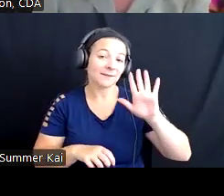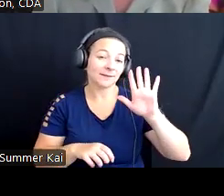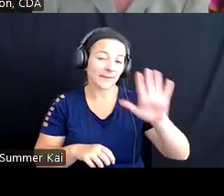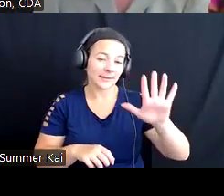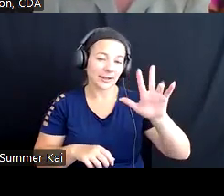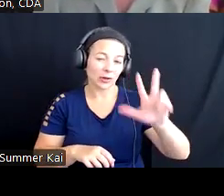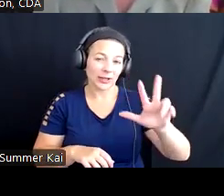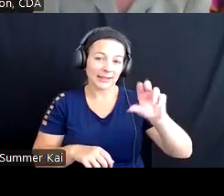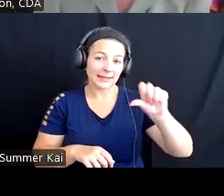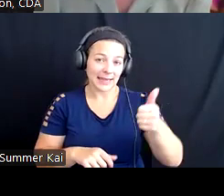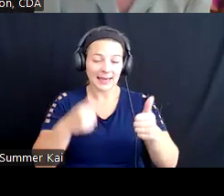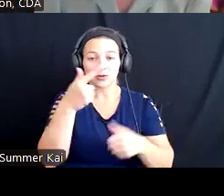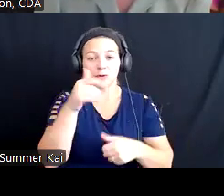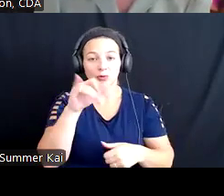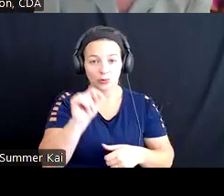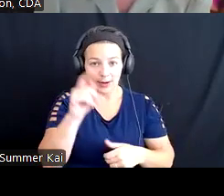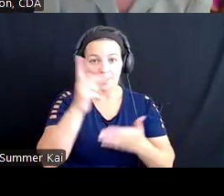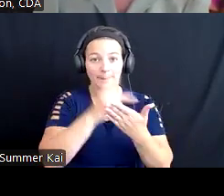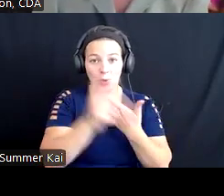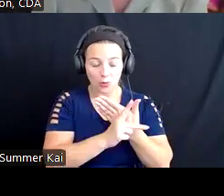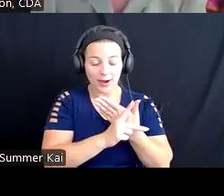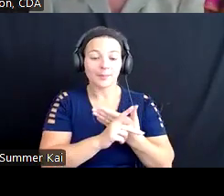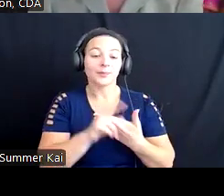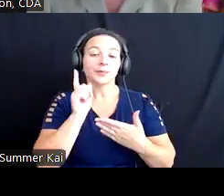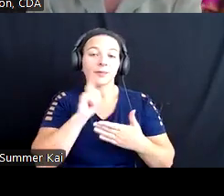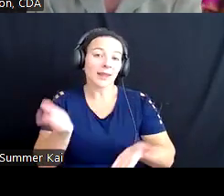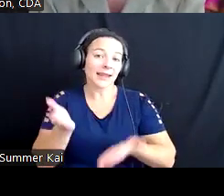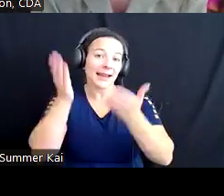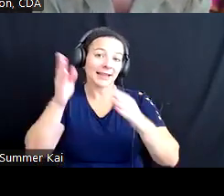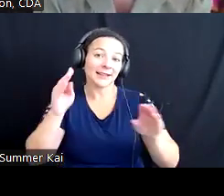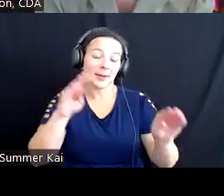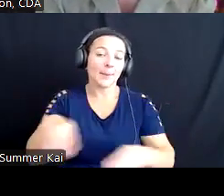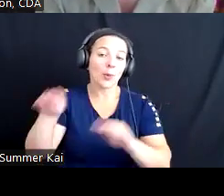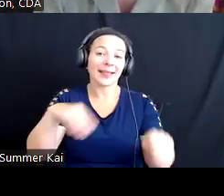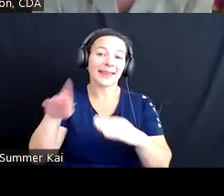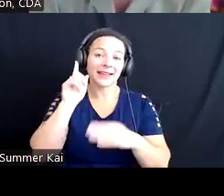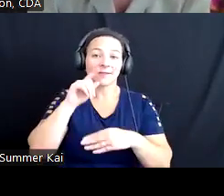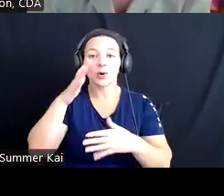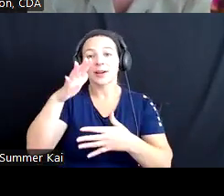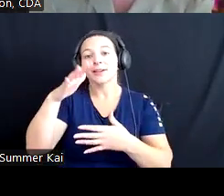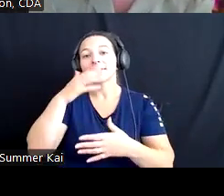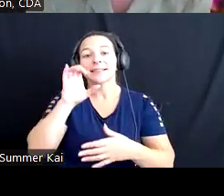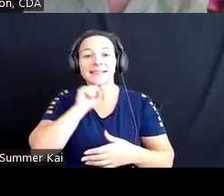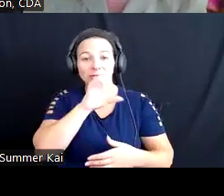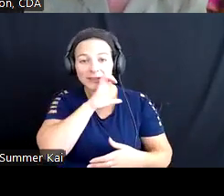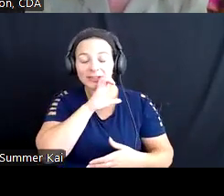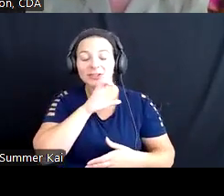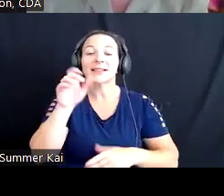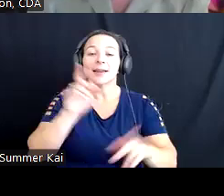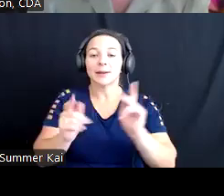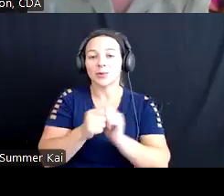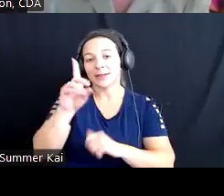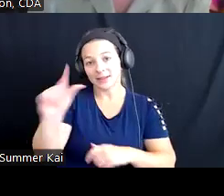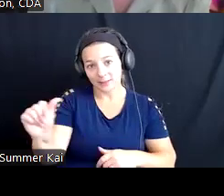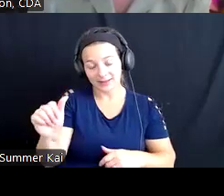5310 grant programs, federal grant programs to enhance mobility for seniors and people with disabilities. And they also looked at